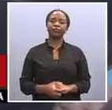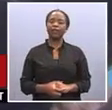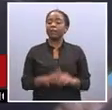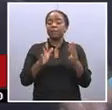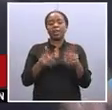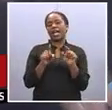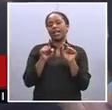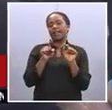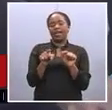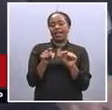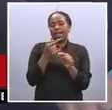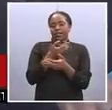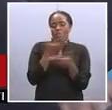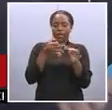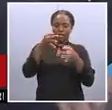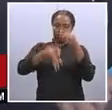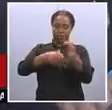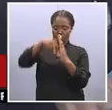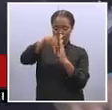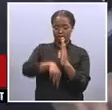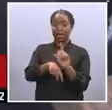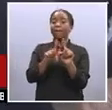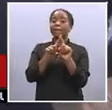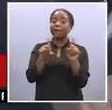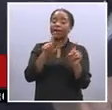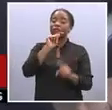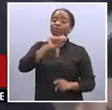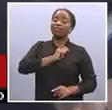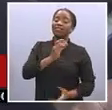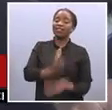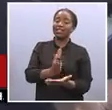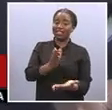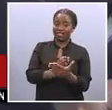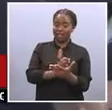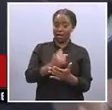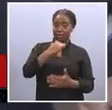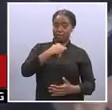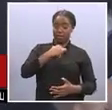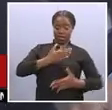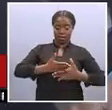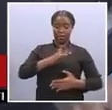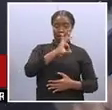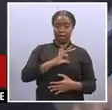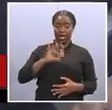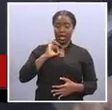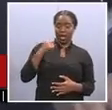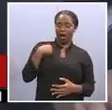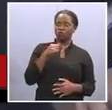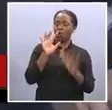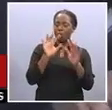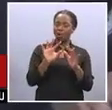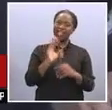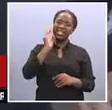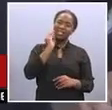That I cannot narrate further, but the reality of the matter is that since I became the mayor, I've been